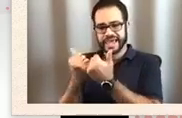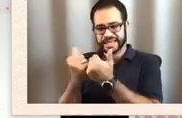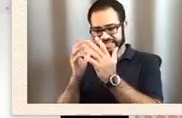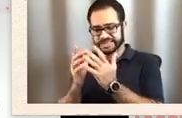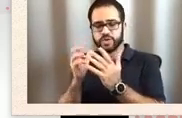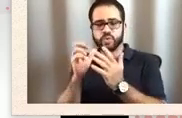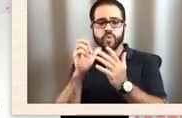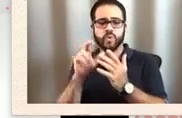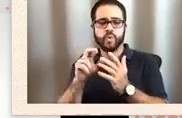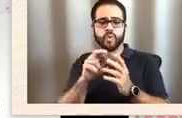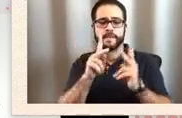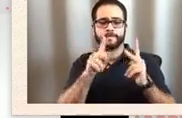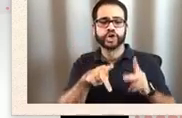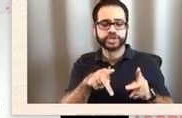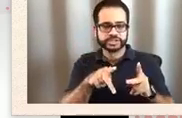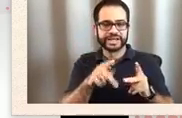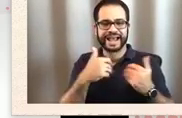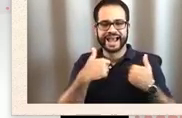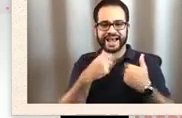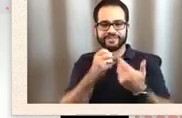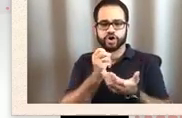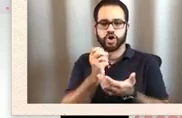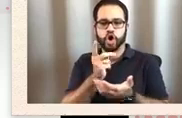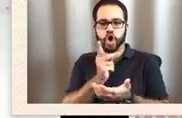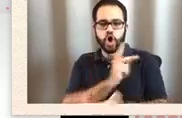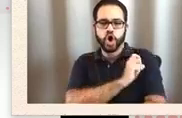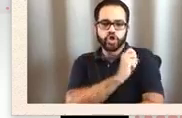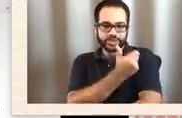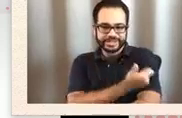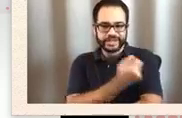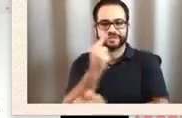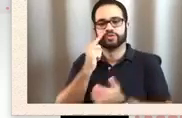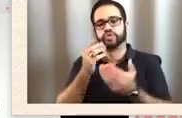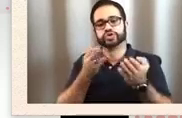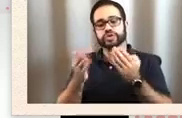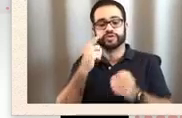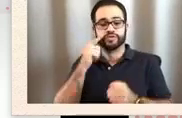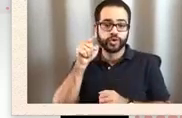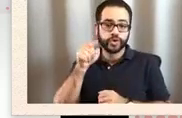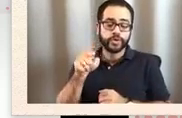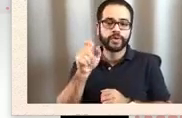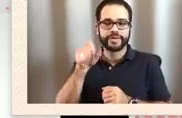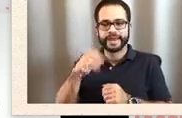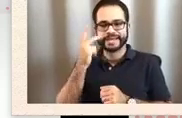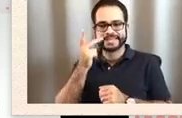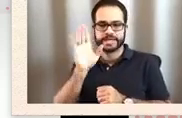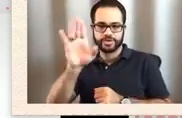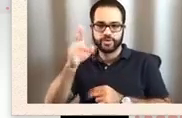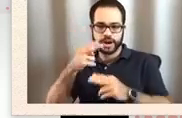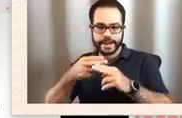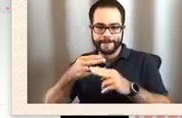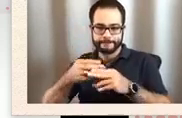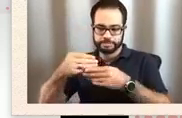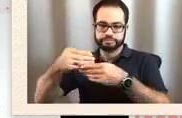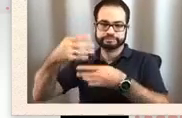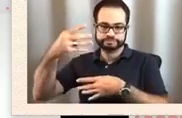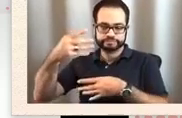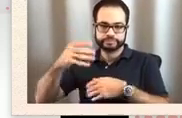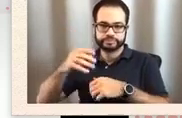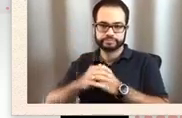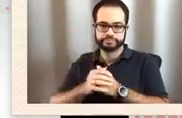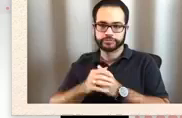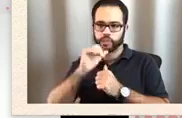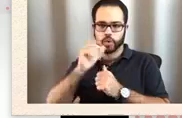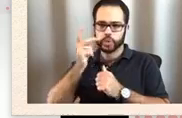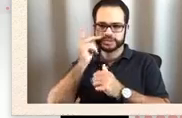an authorization for services for you, they're going to be able to see your name. So they won't see all of the names